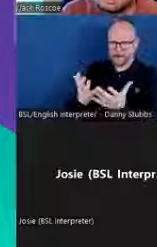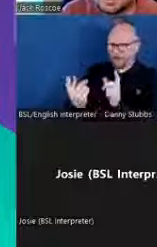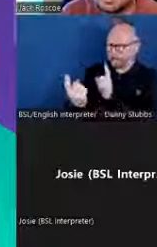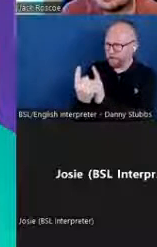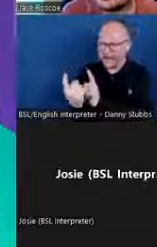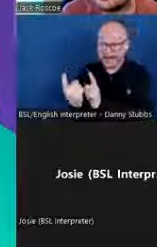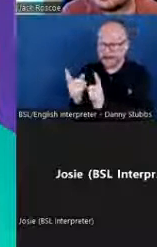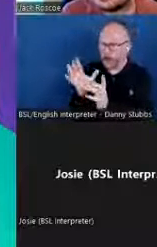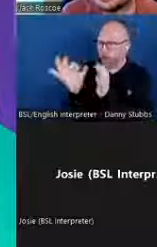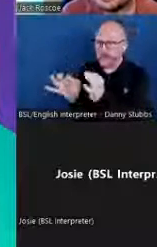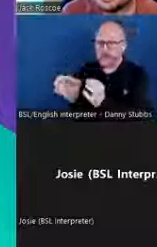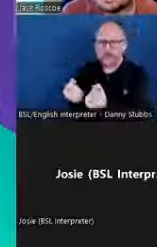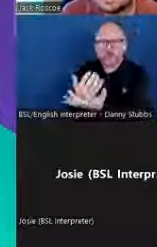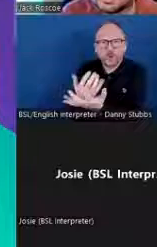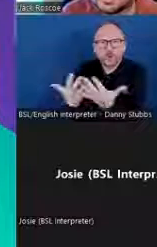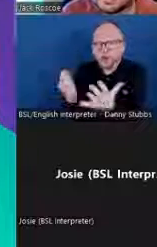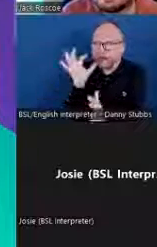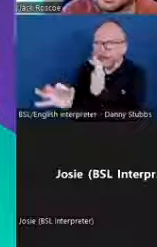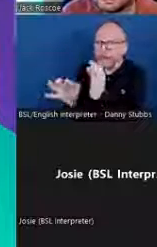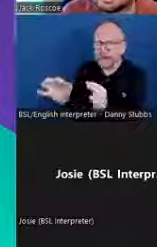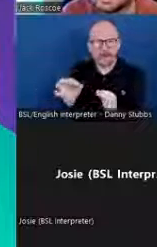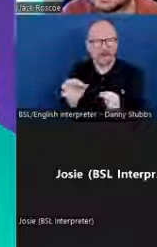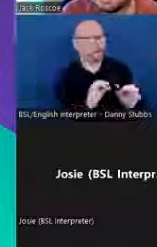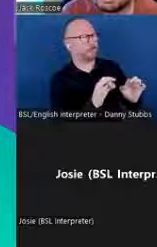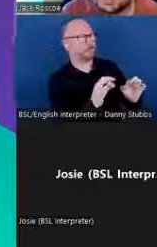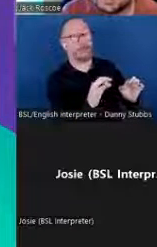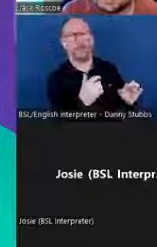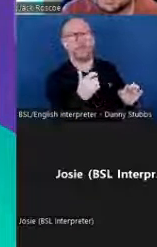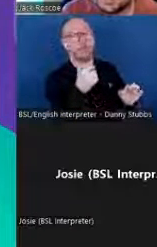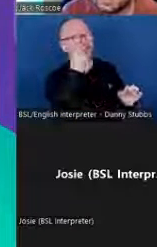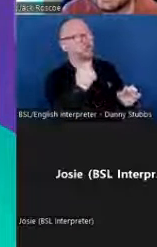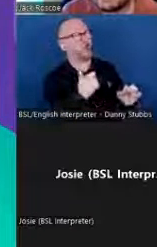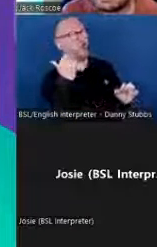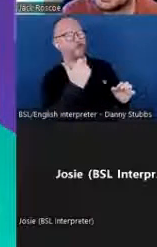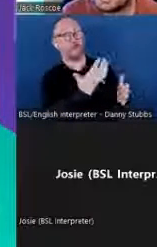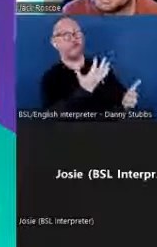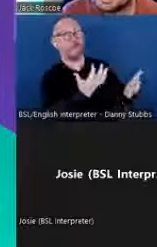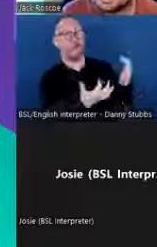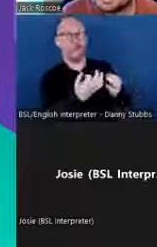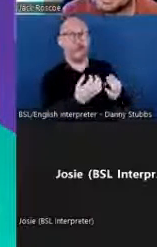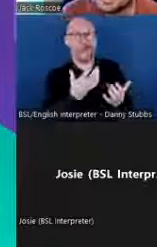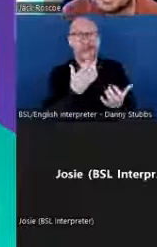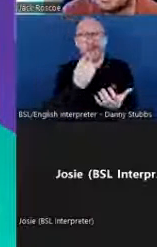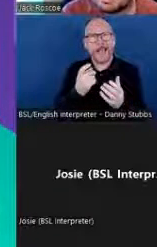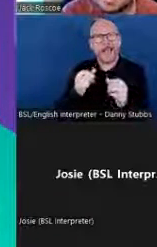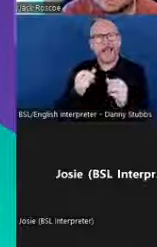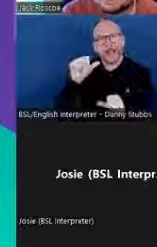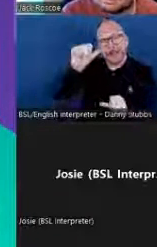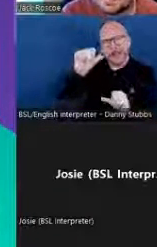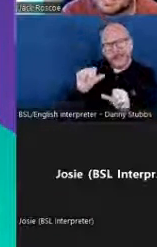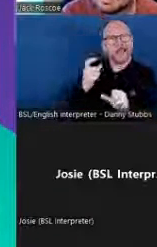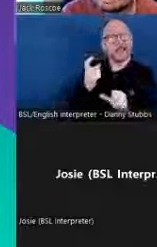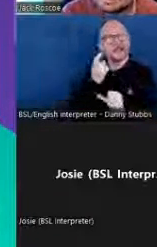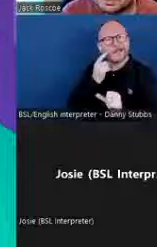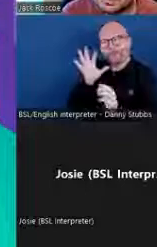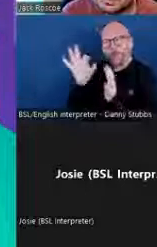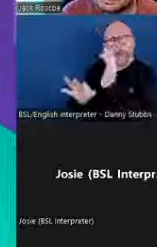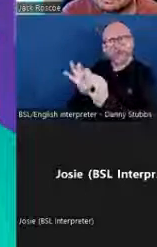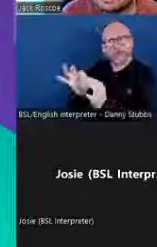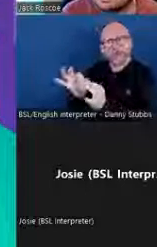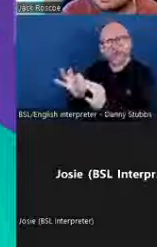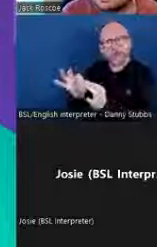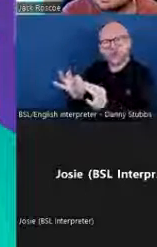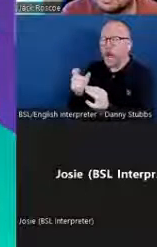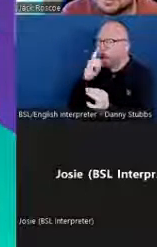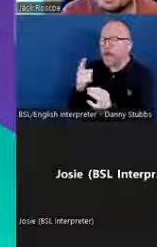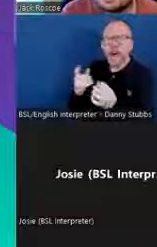outcomes might be too much for some audiences. Can we simplify it and get a couple of key metrics and maybe an open text response